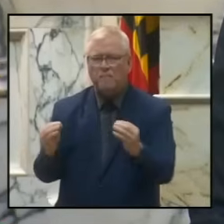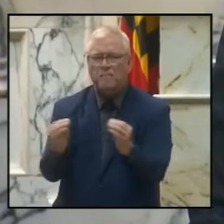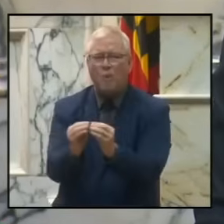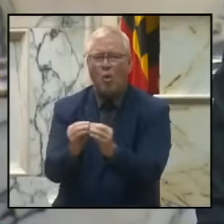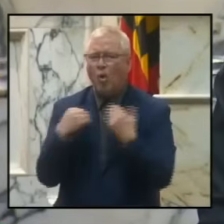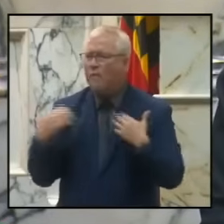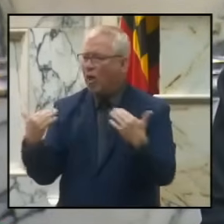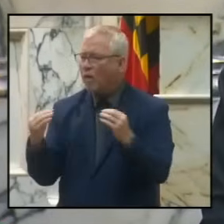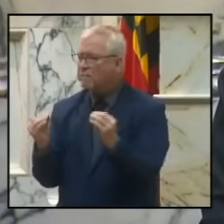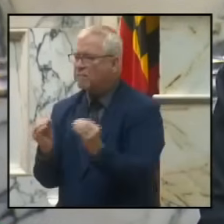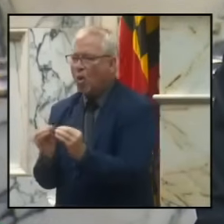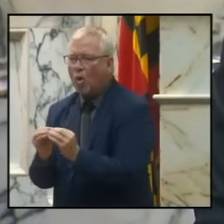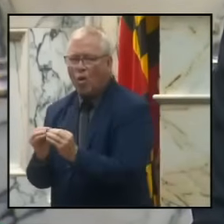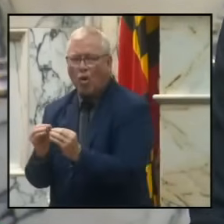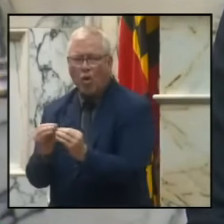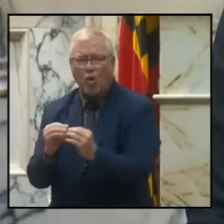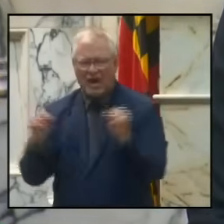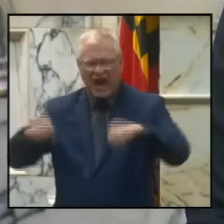Yes.